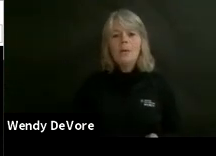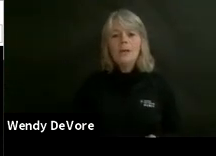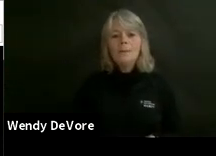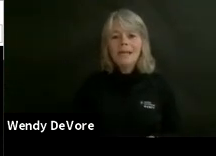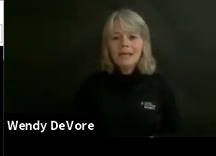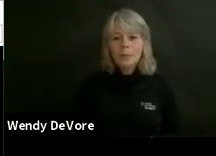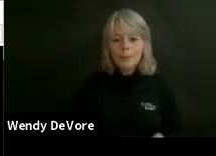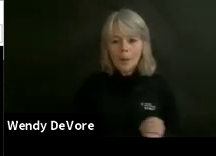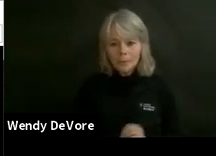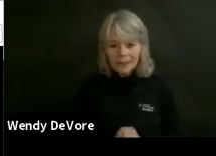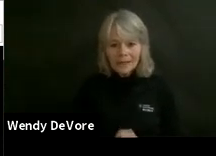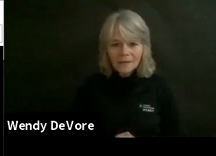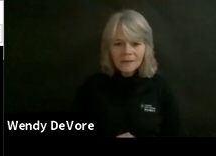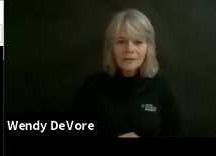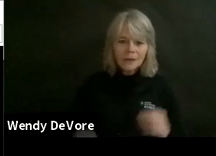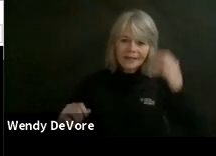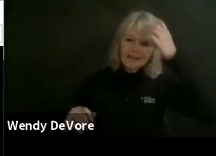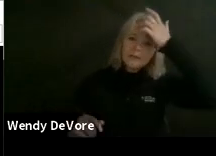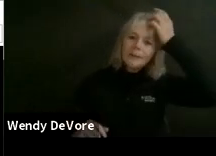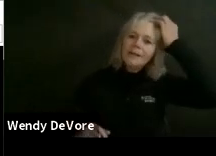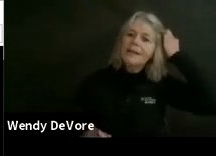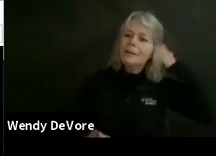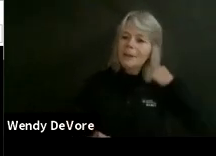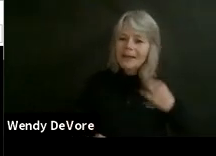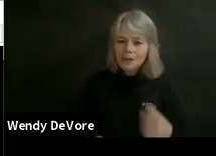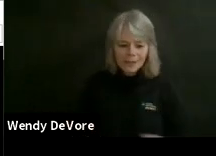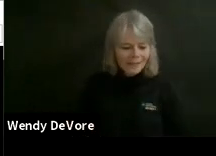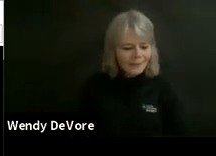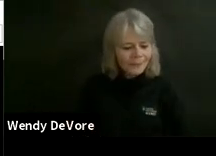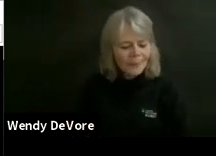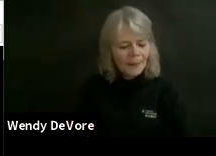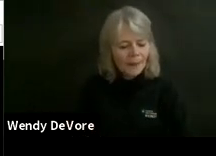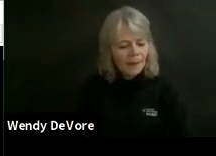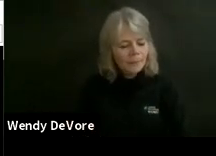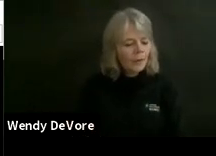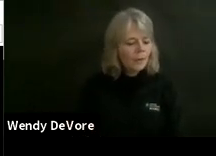Now, when meeting remotely, this is where it gets to be a little bit tricky.